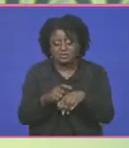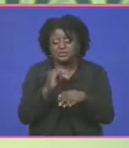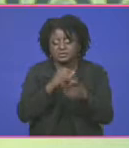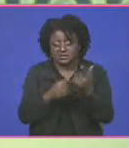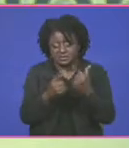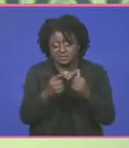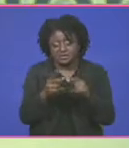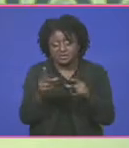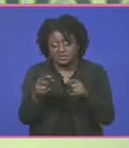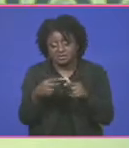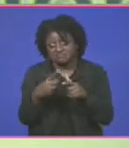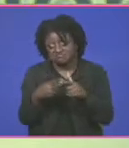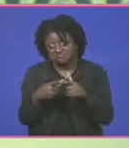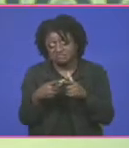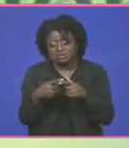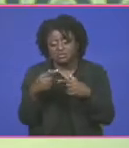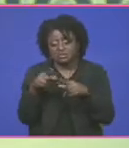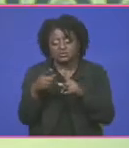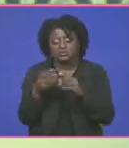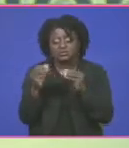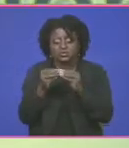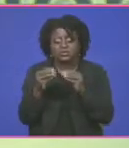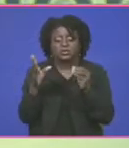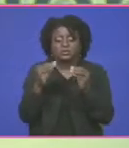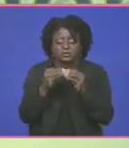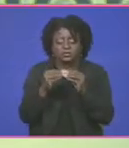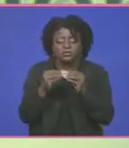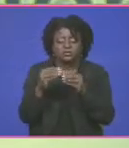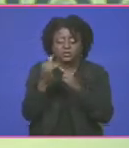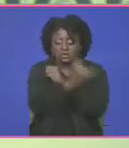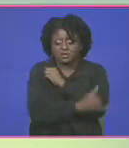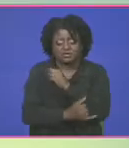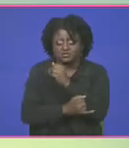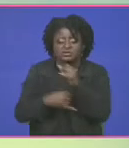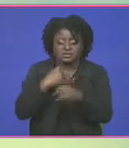be going to more and more countries internationally with the film.